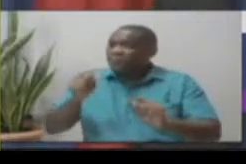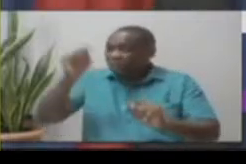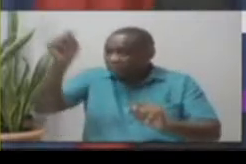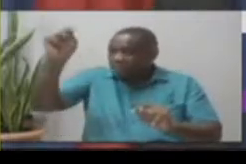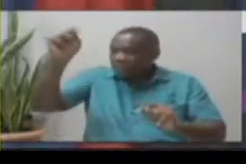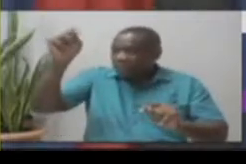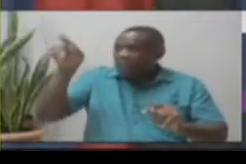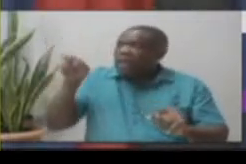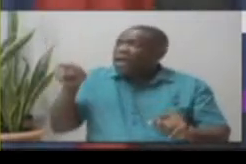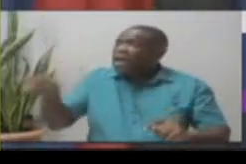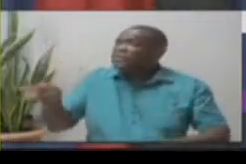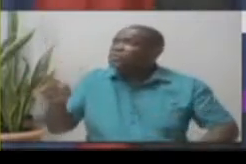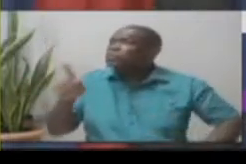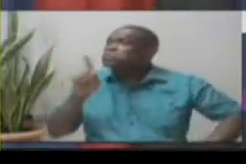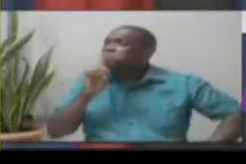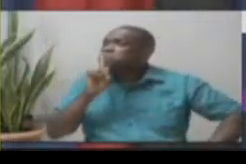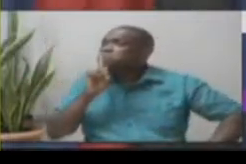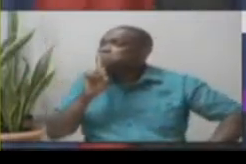Subsequent to that,